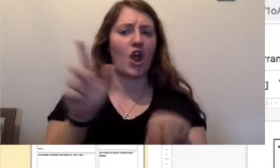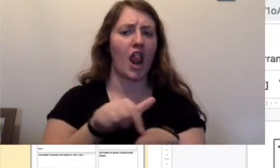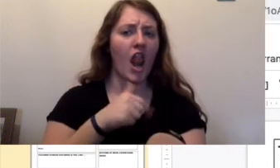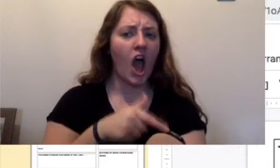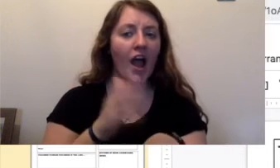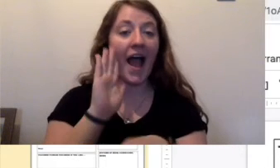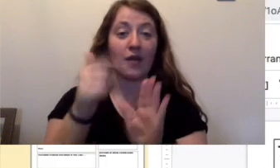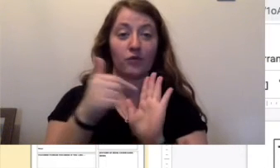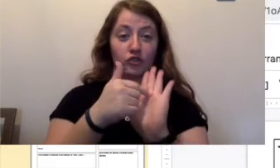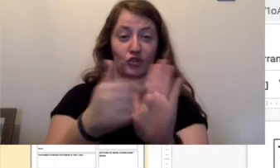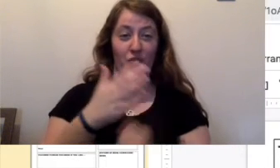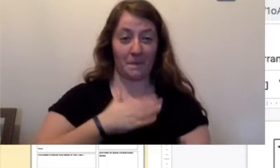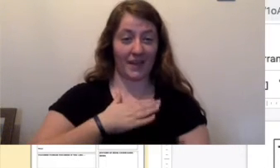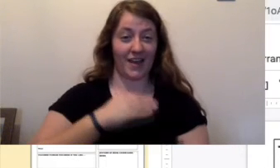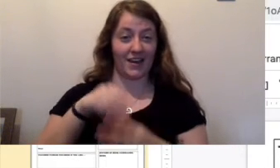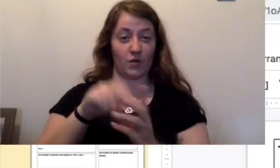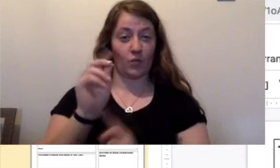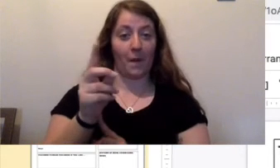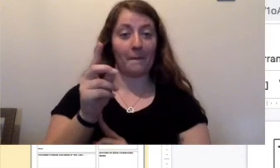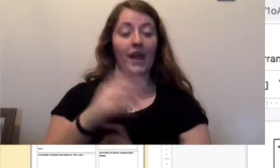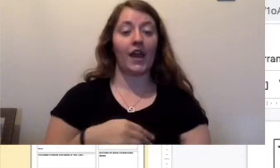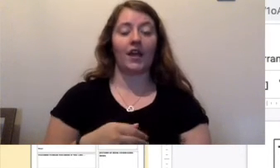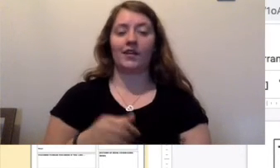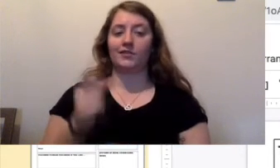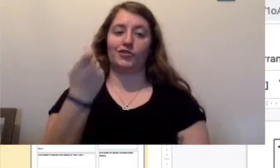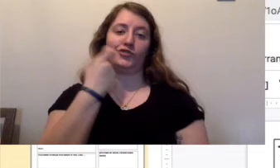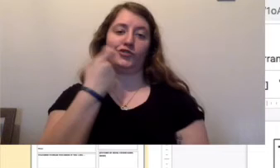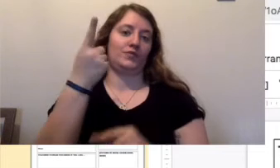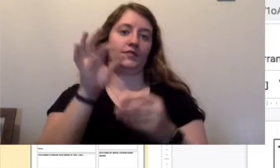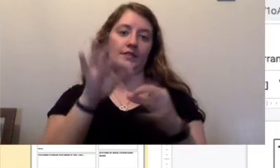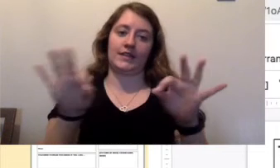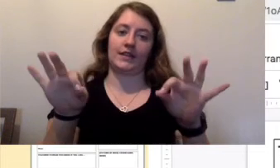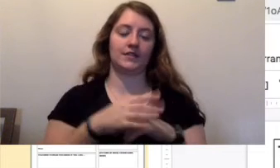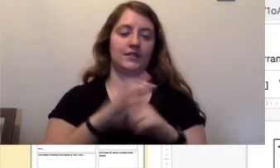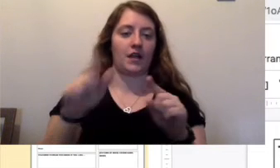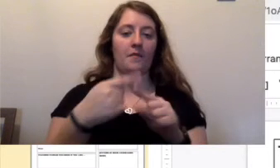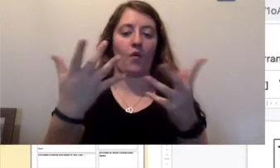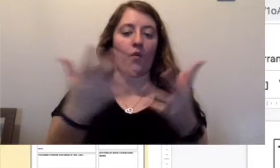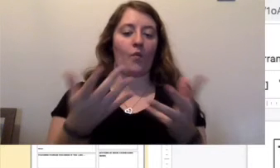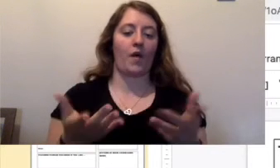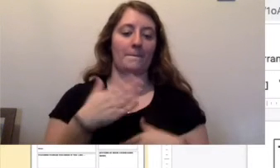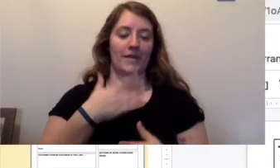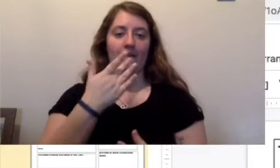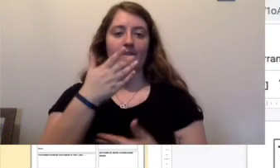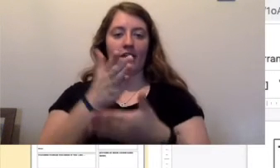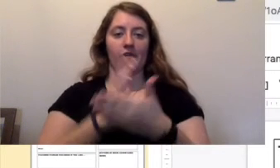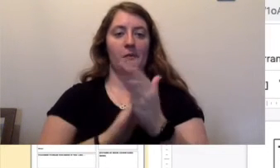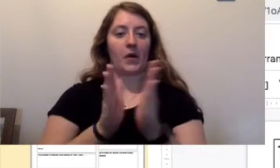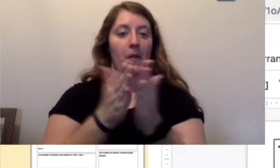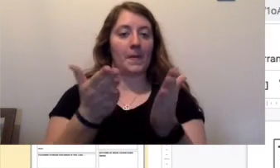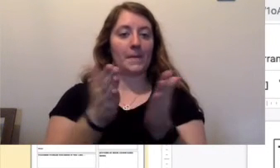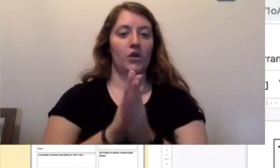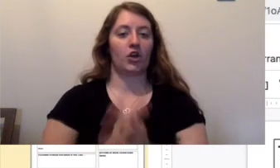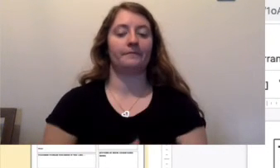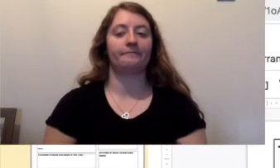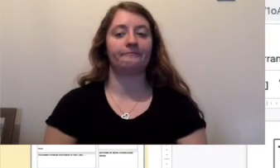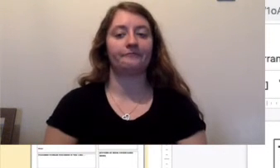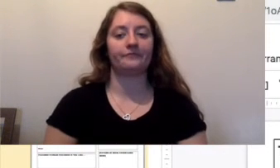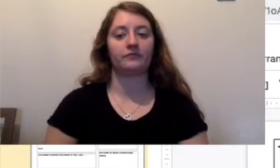you mine in just a minute, and mine is just one sentence about what my favorite part of the book was.